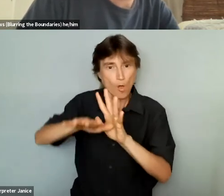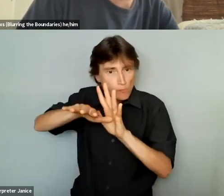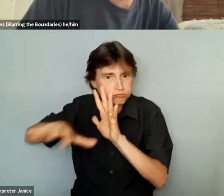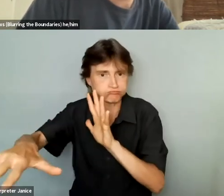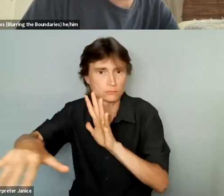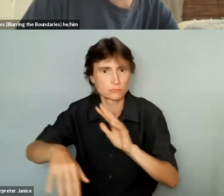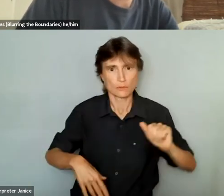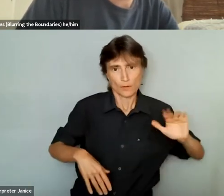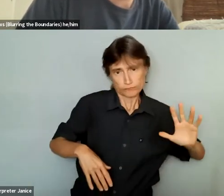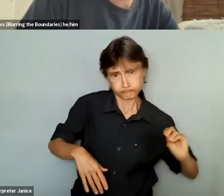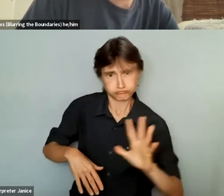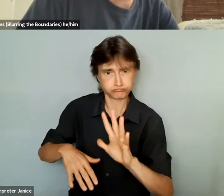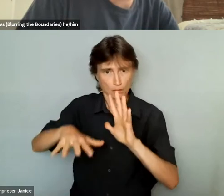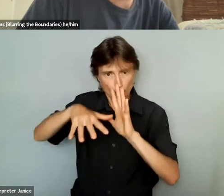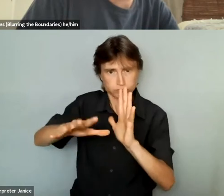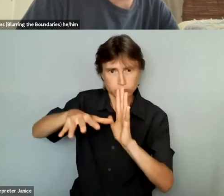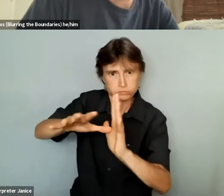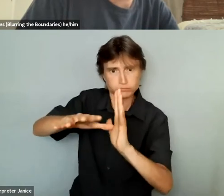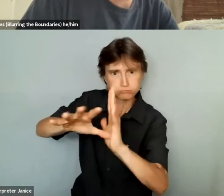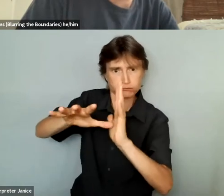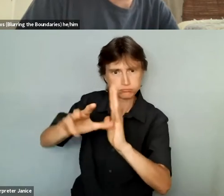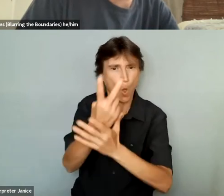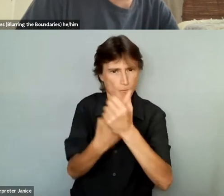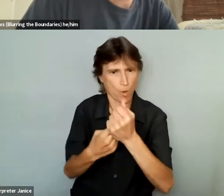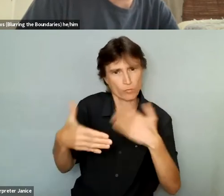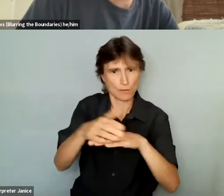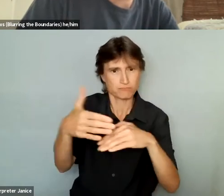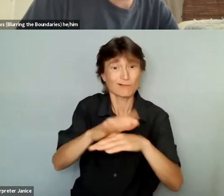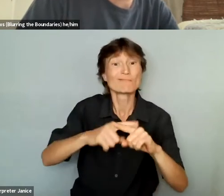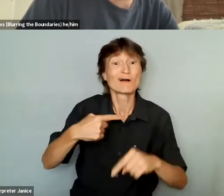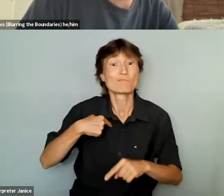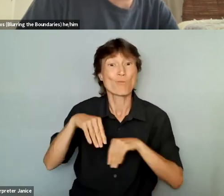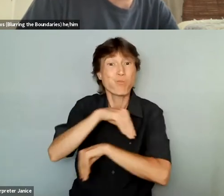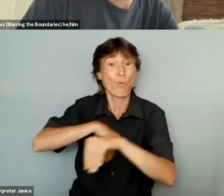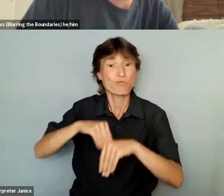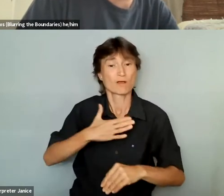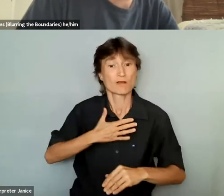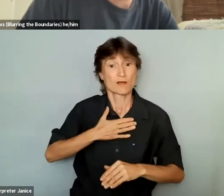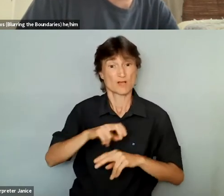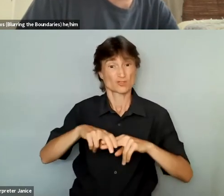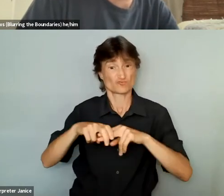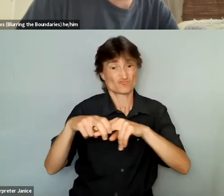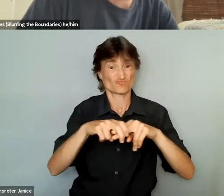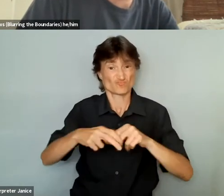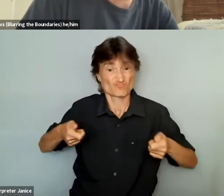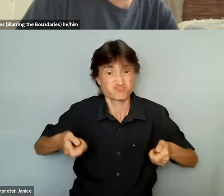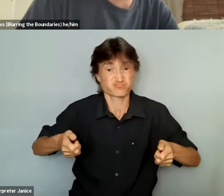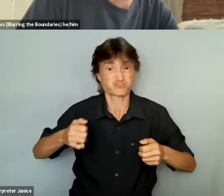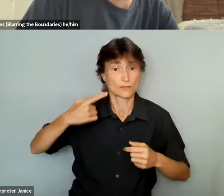time, which was me doing donuts on my chair and such, which